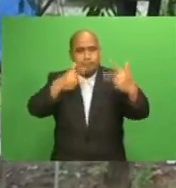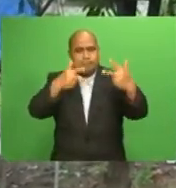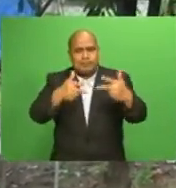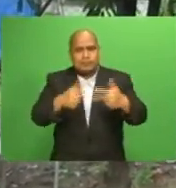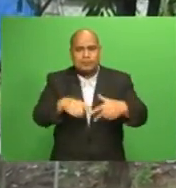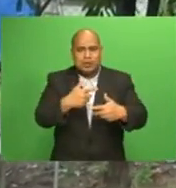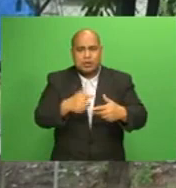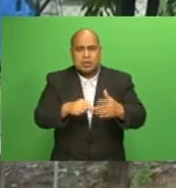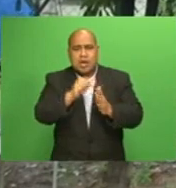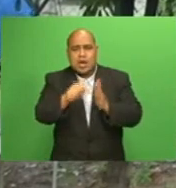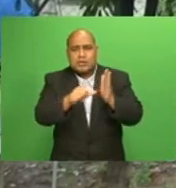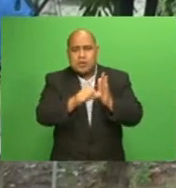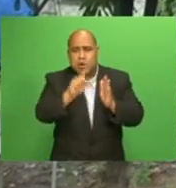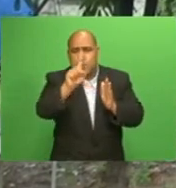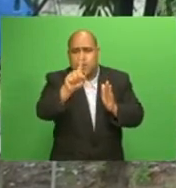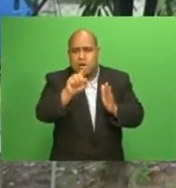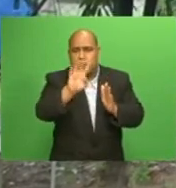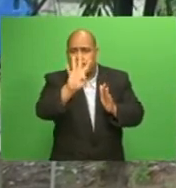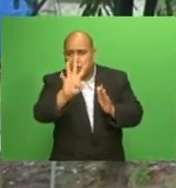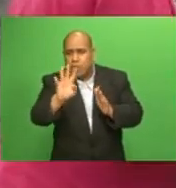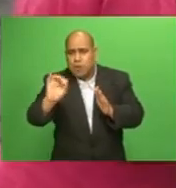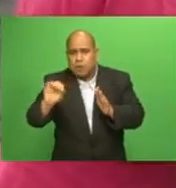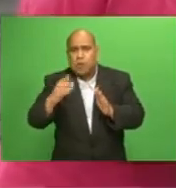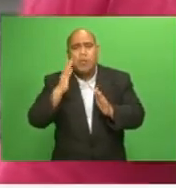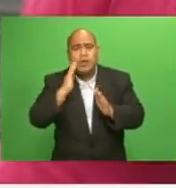asked, when are we having real school?